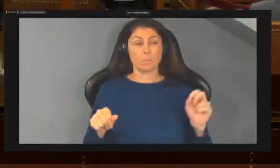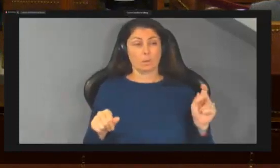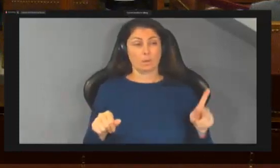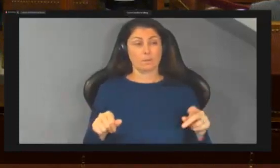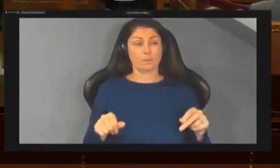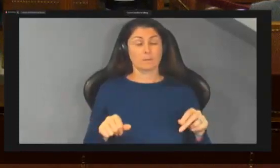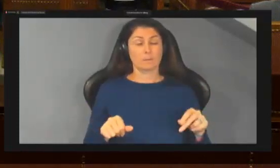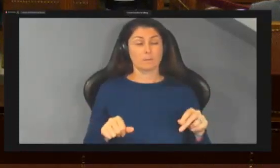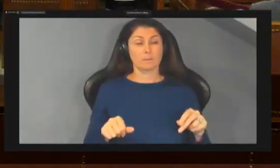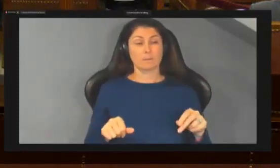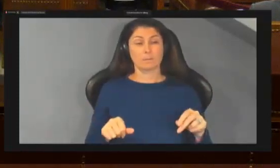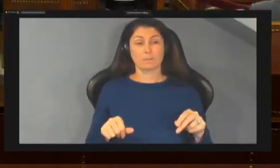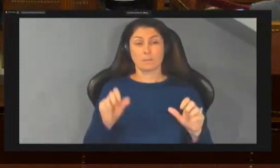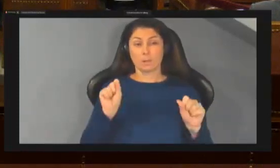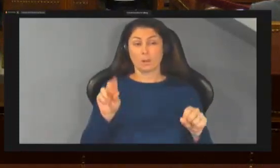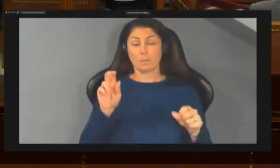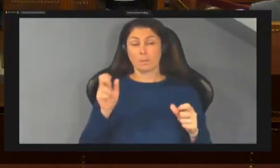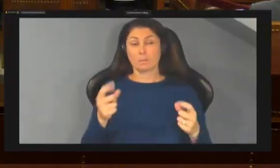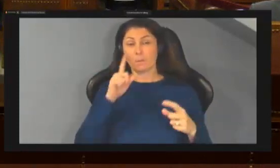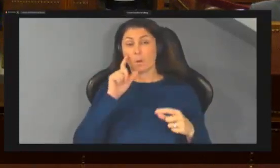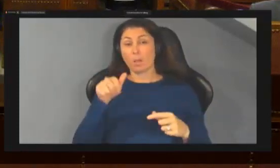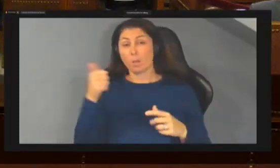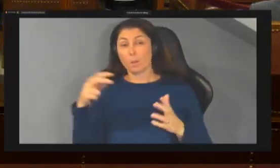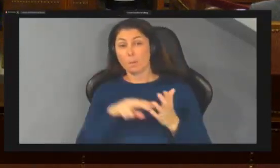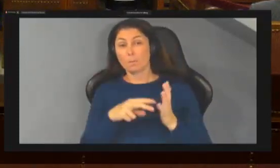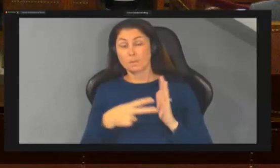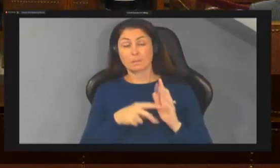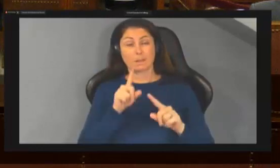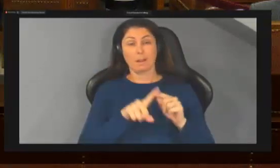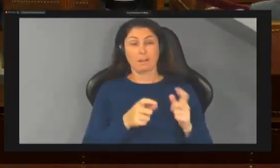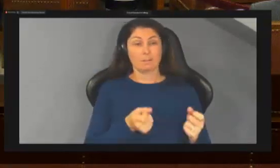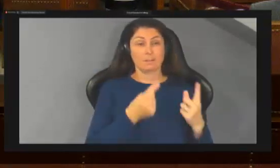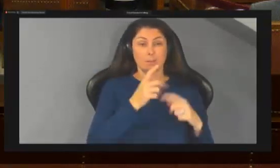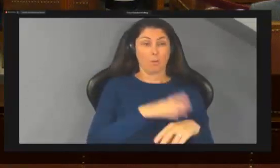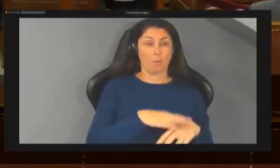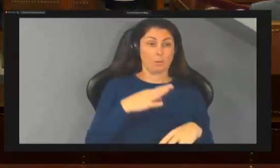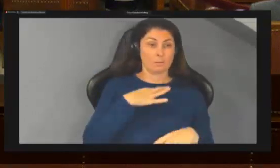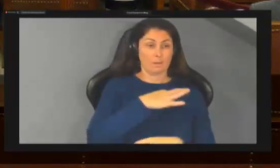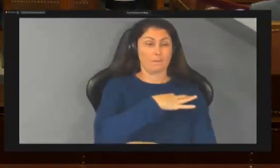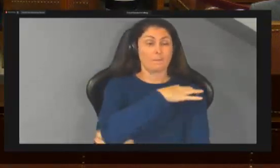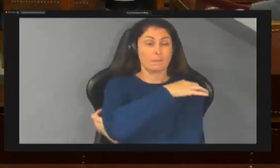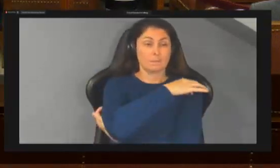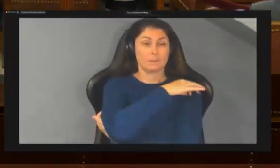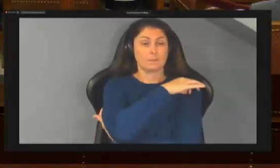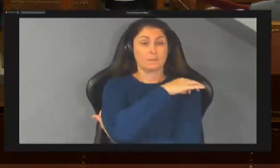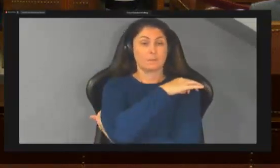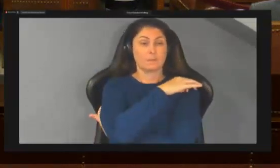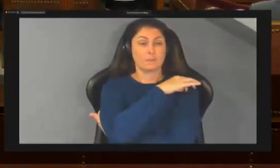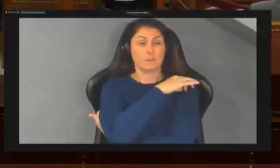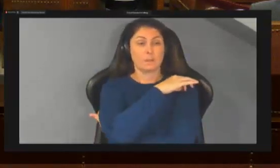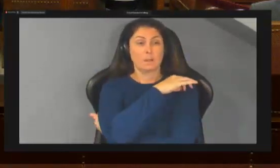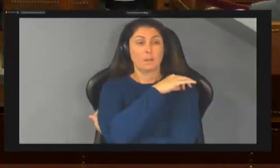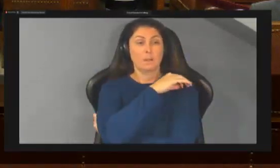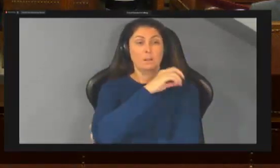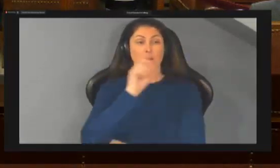be operating dollars that can be expended for other purposes. It cannot be expended for on staff. Staff. Okay. So then we are just, so then